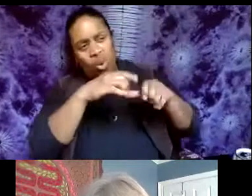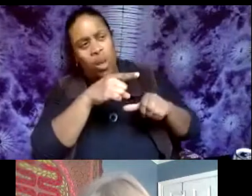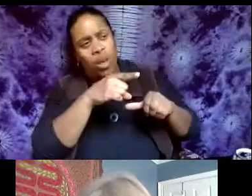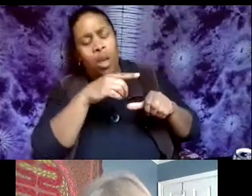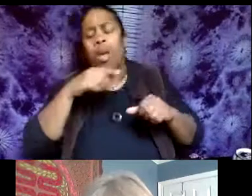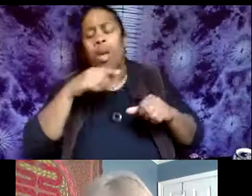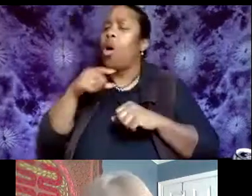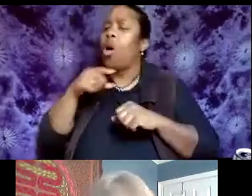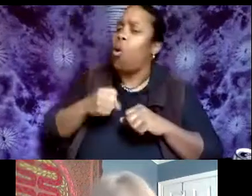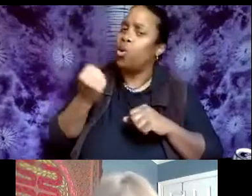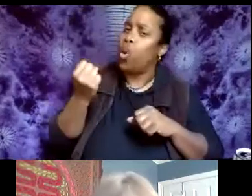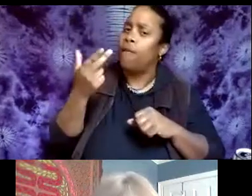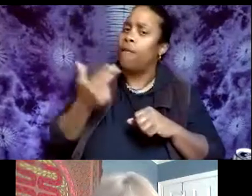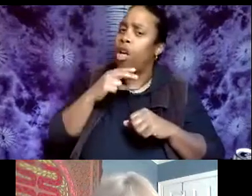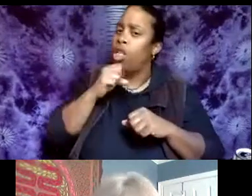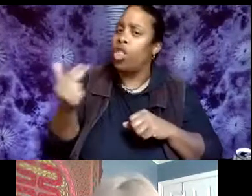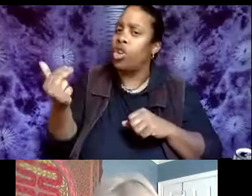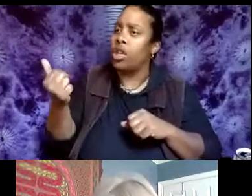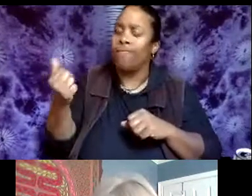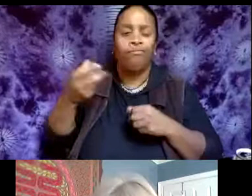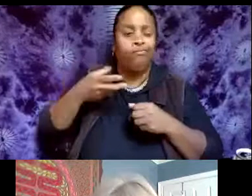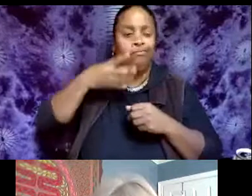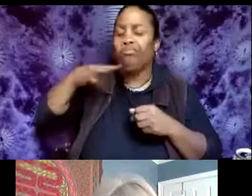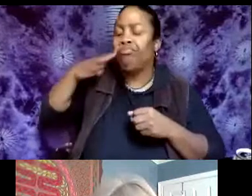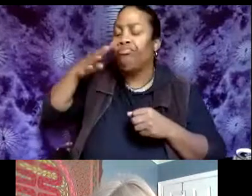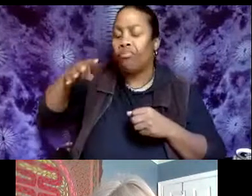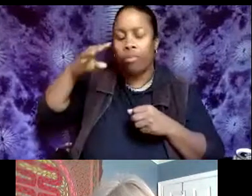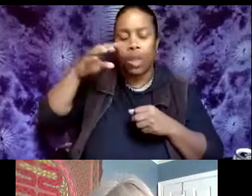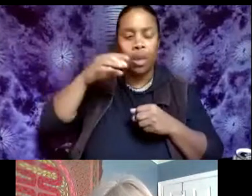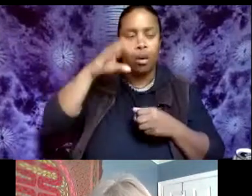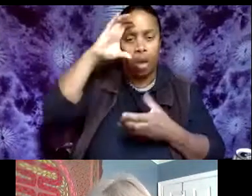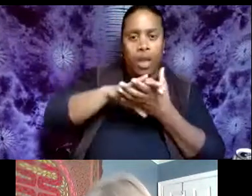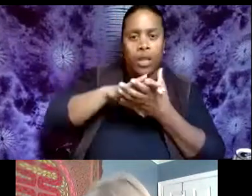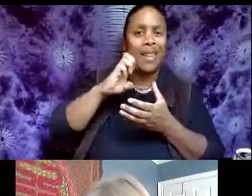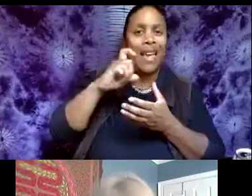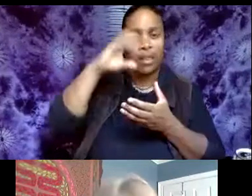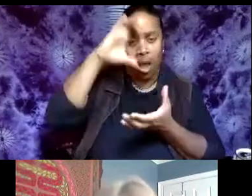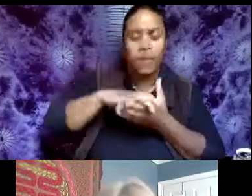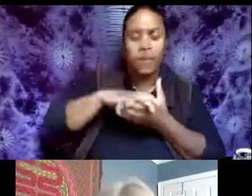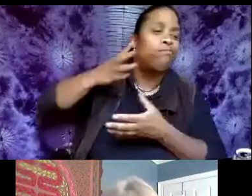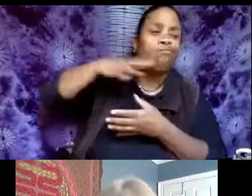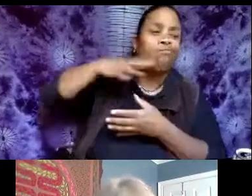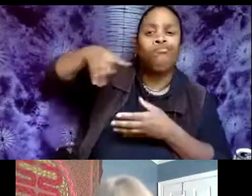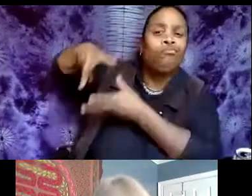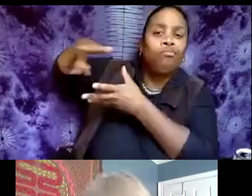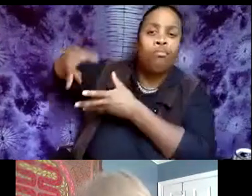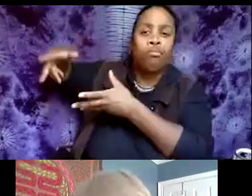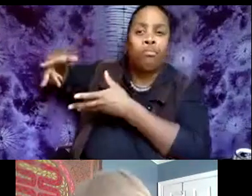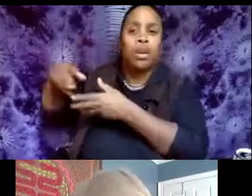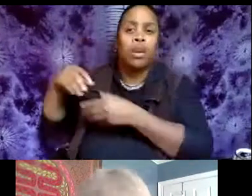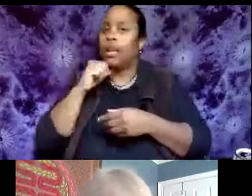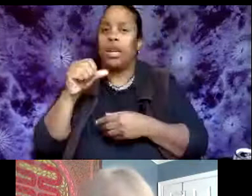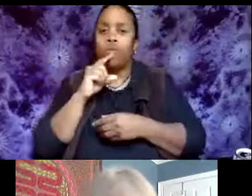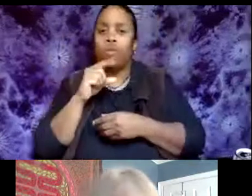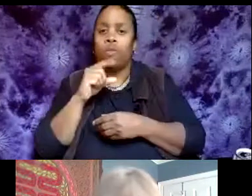And he's abandoned them. Mhm. So Is it any of it hasn't showing up in impacted them? them. Okay, it's I'm not.